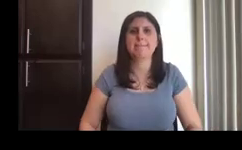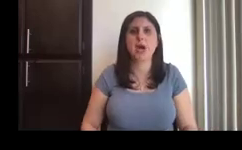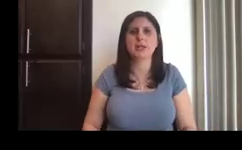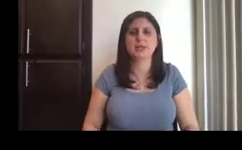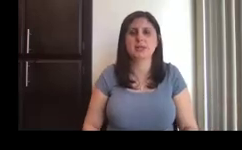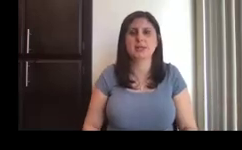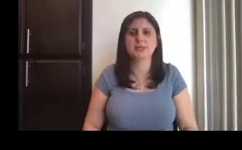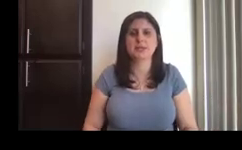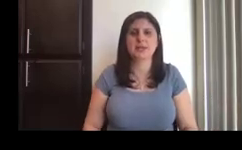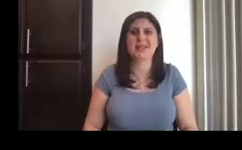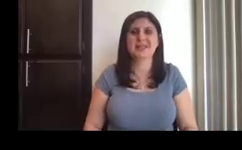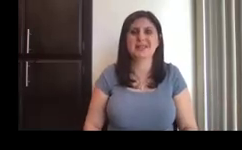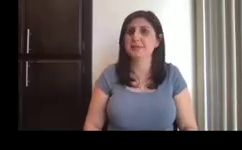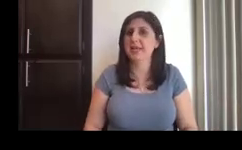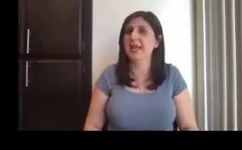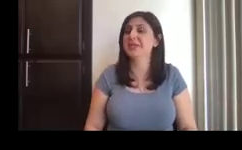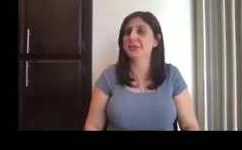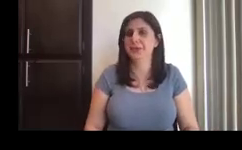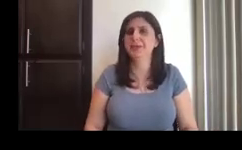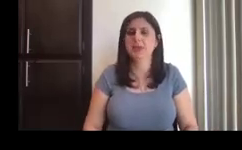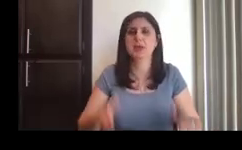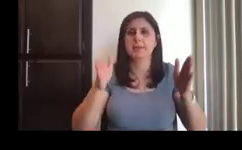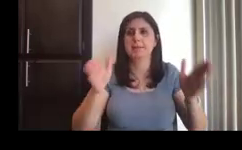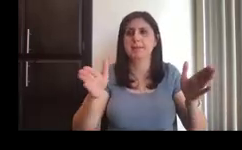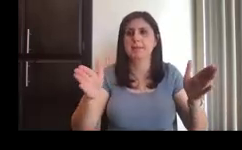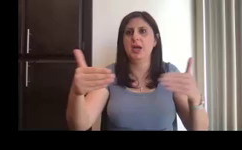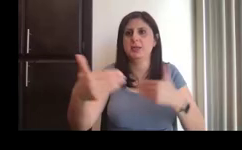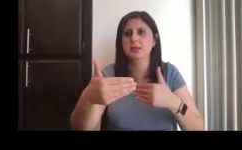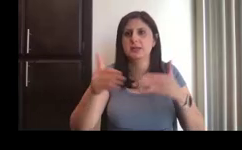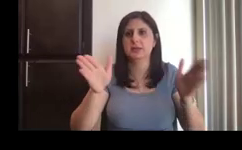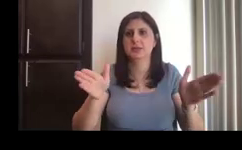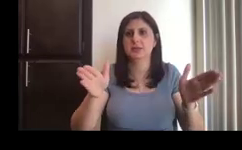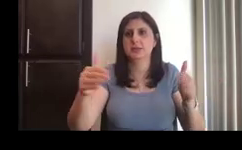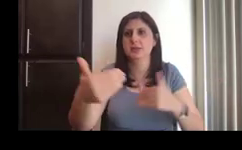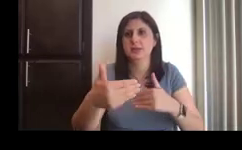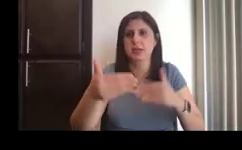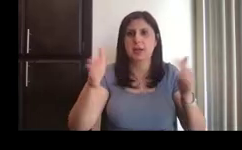Okay. Box is the same sign as room. Box.